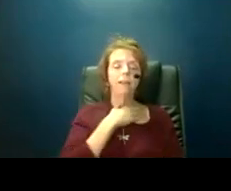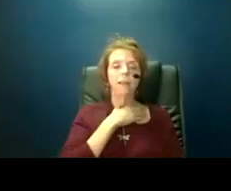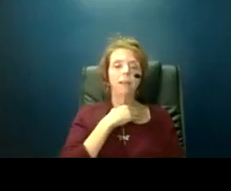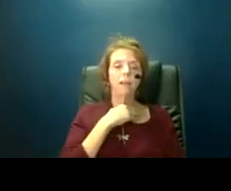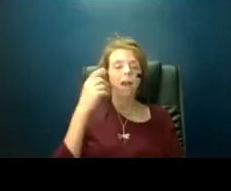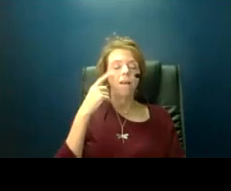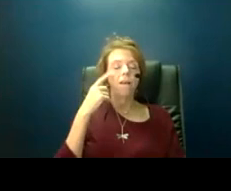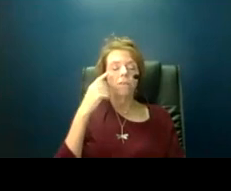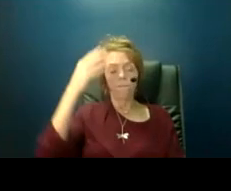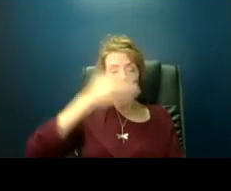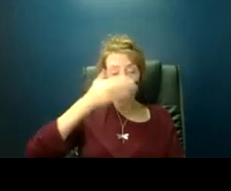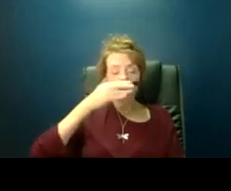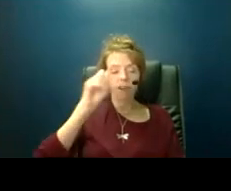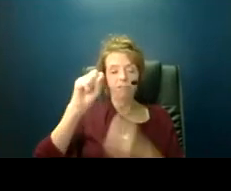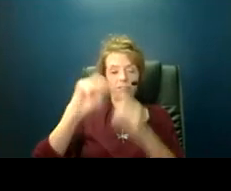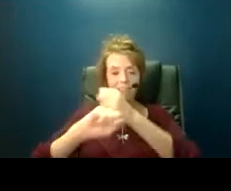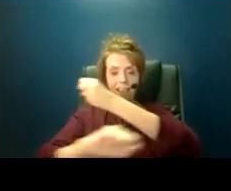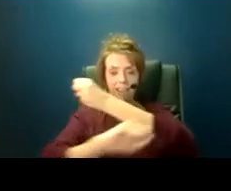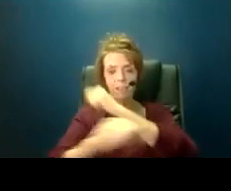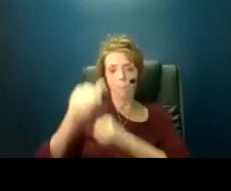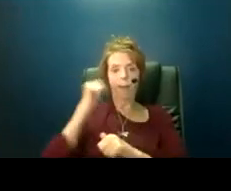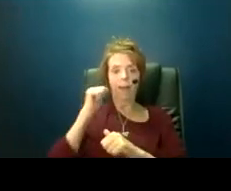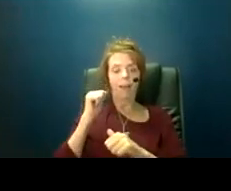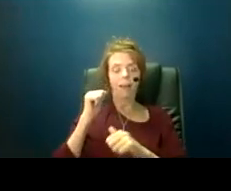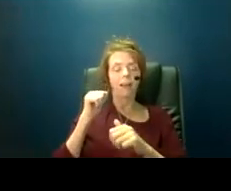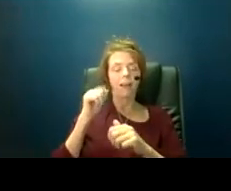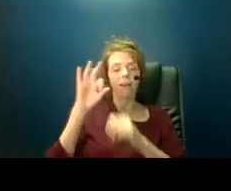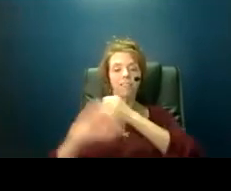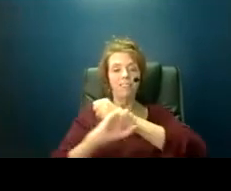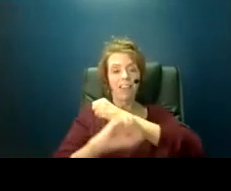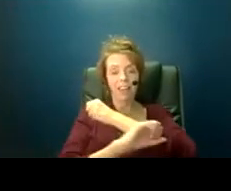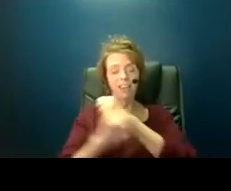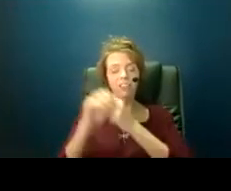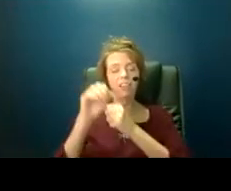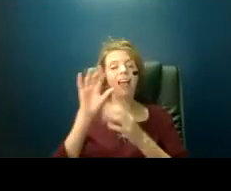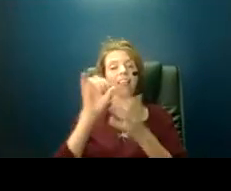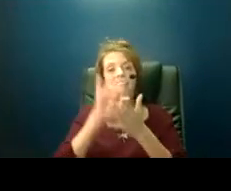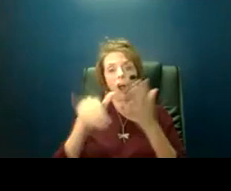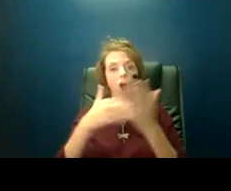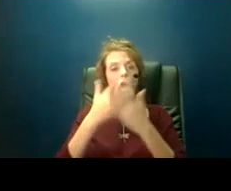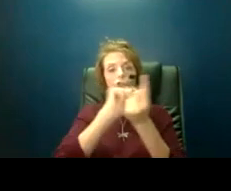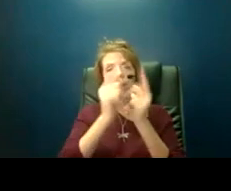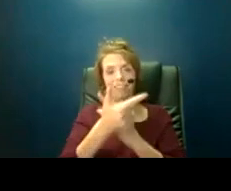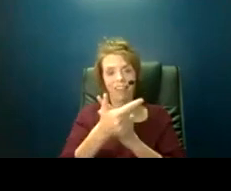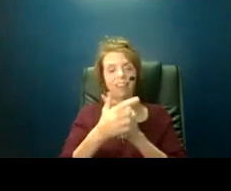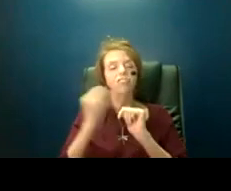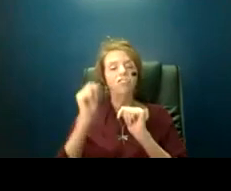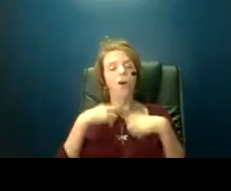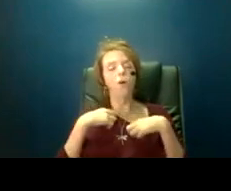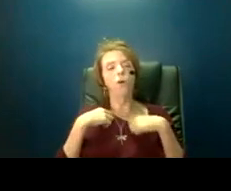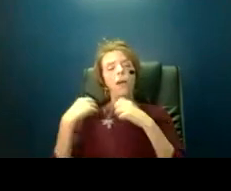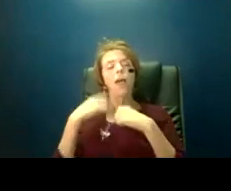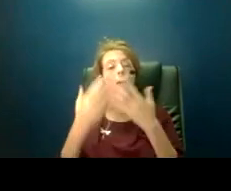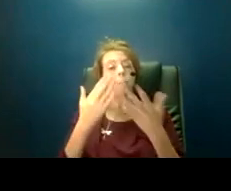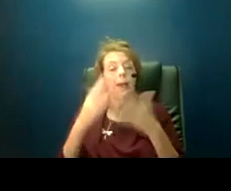front of stage, foreground, background, all that stuff translates. So I mean, it may even